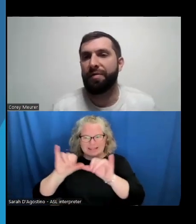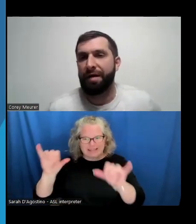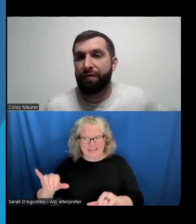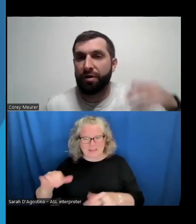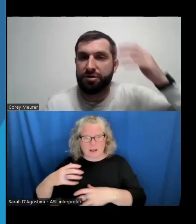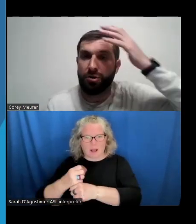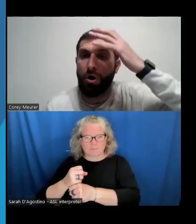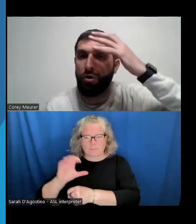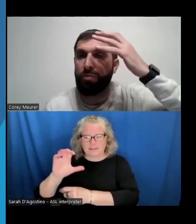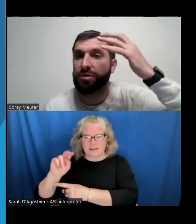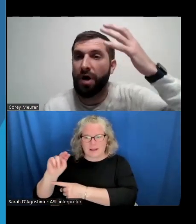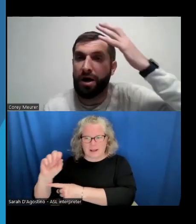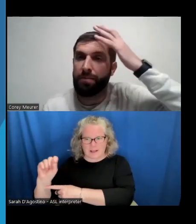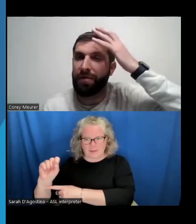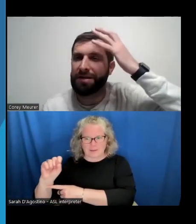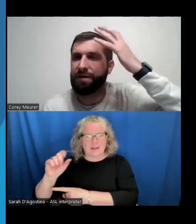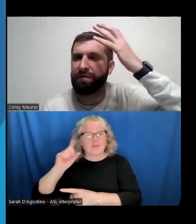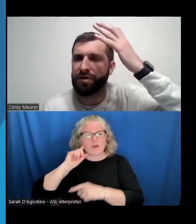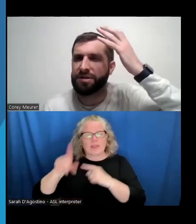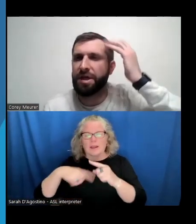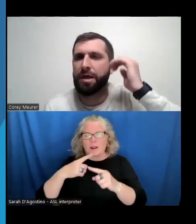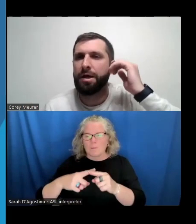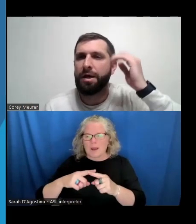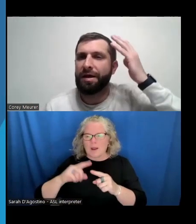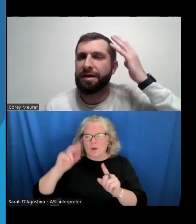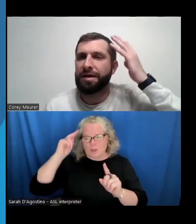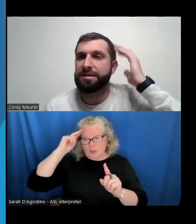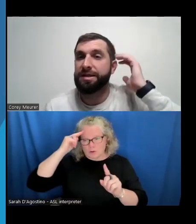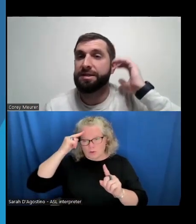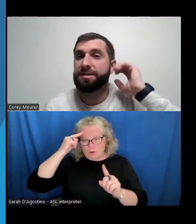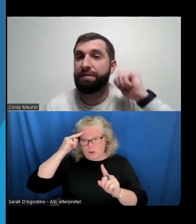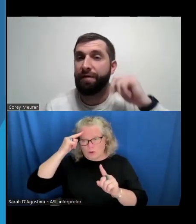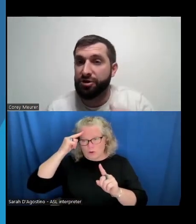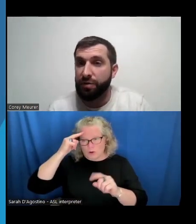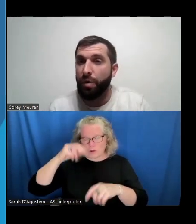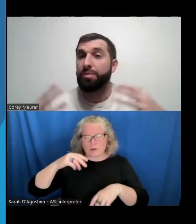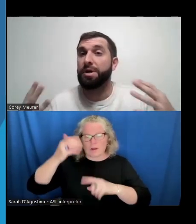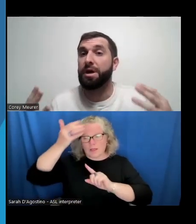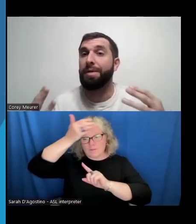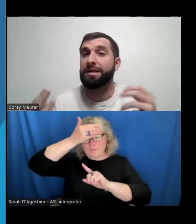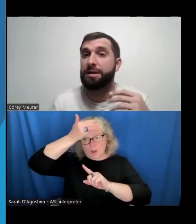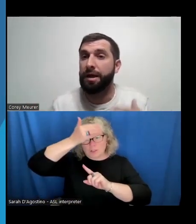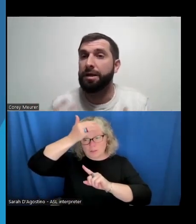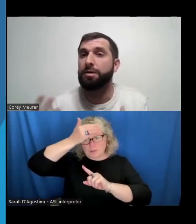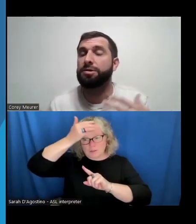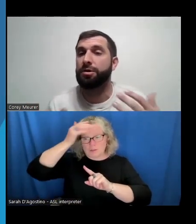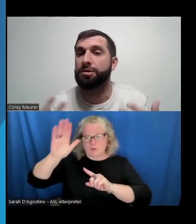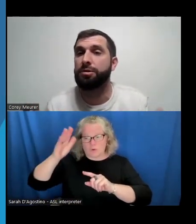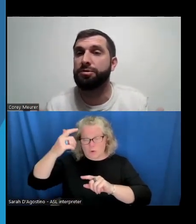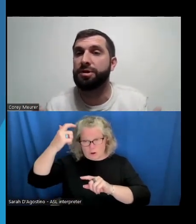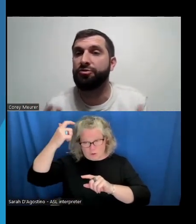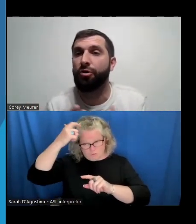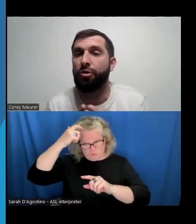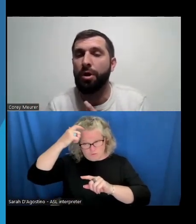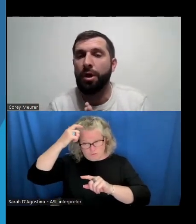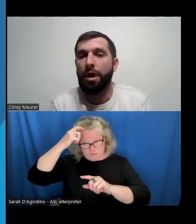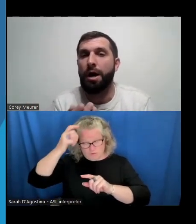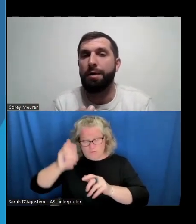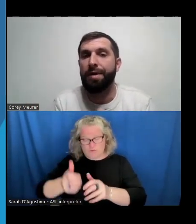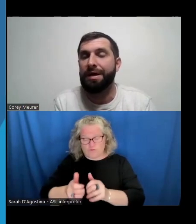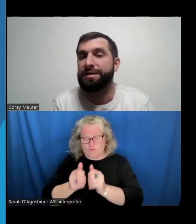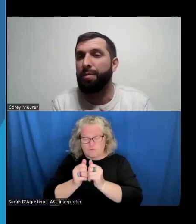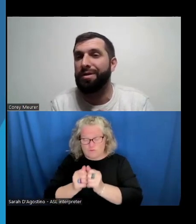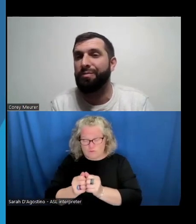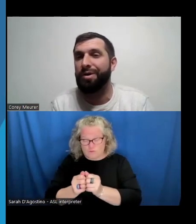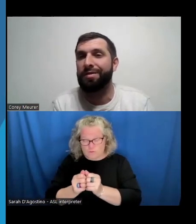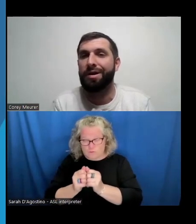thinking about that frontal lobe. We're talking about that's the first thing that ceases to function when we become escalated or start to lose control.